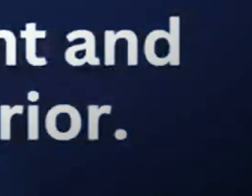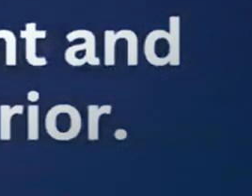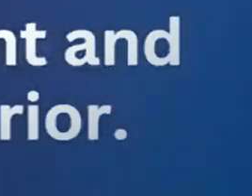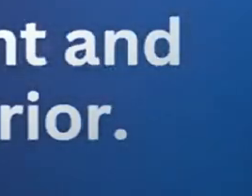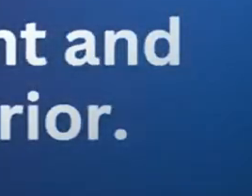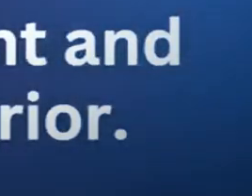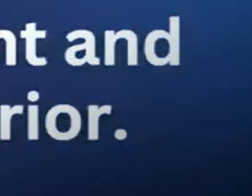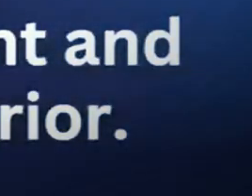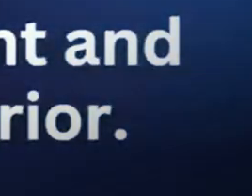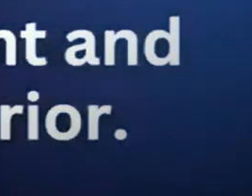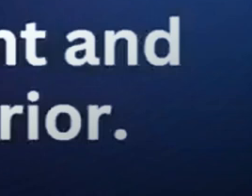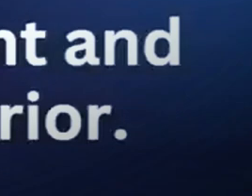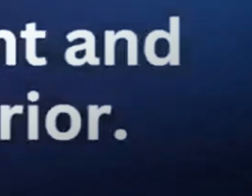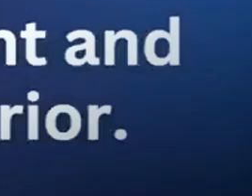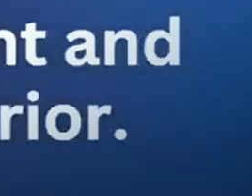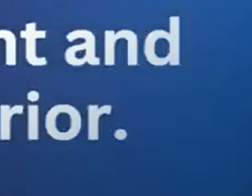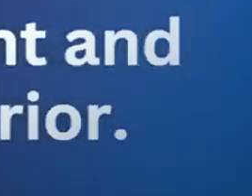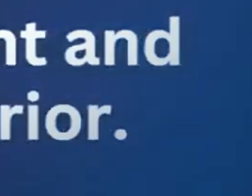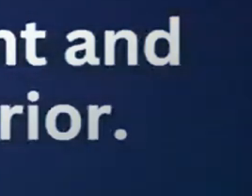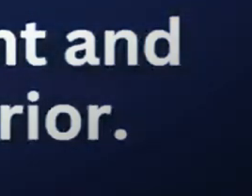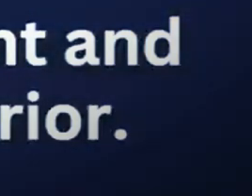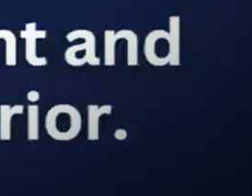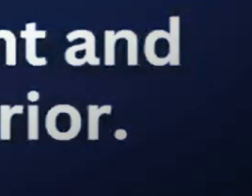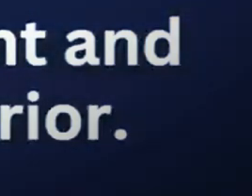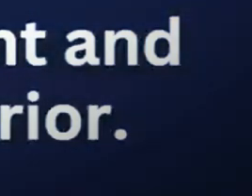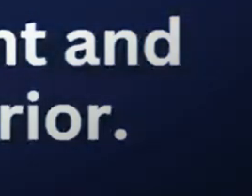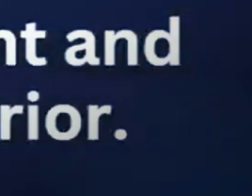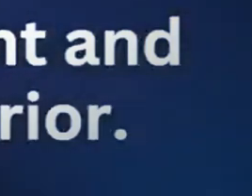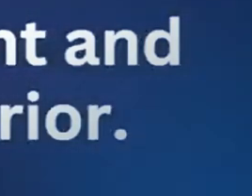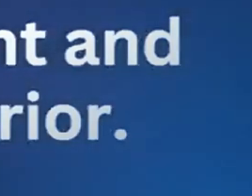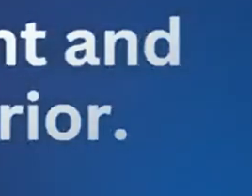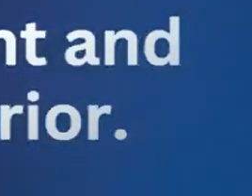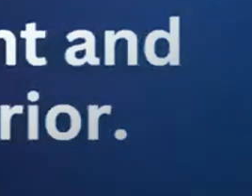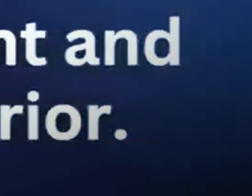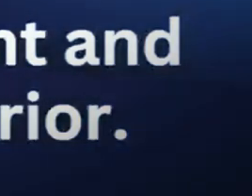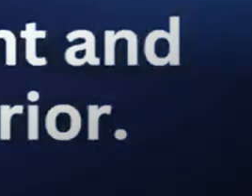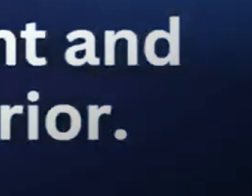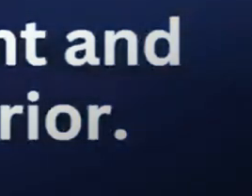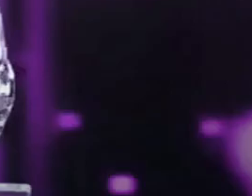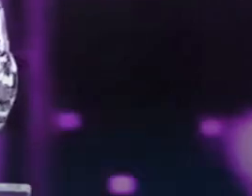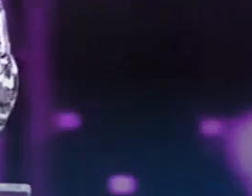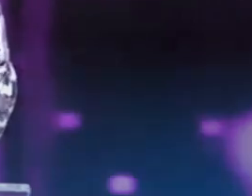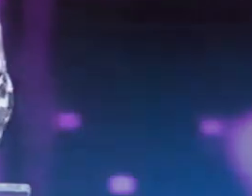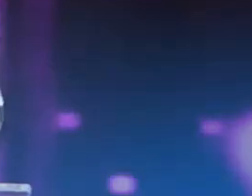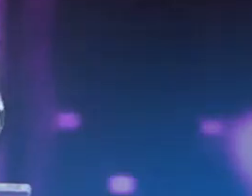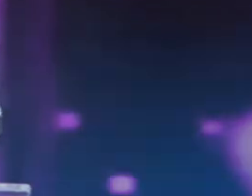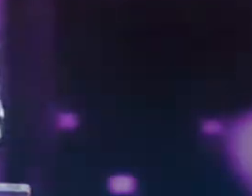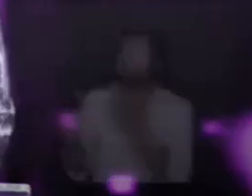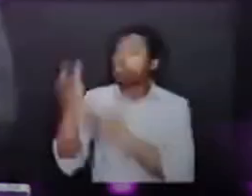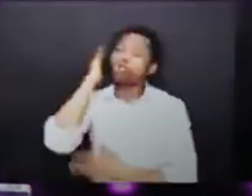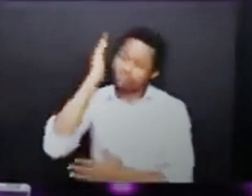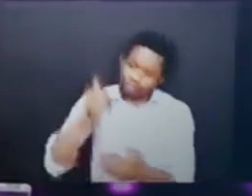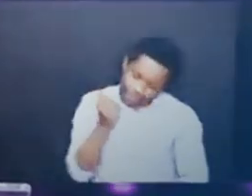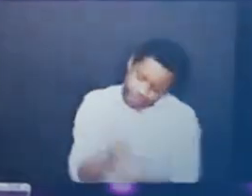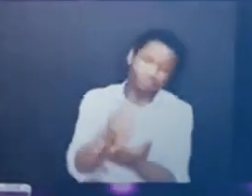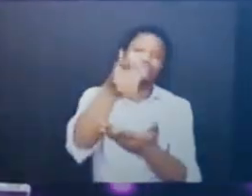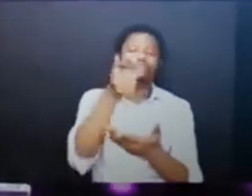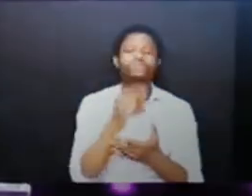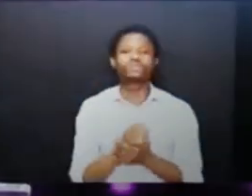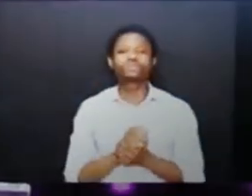Don't allow fear to cripple you. God is with you. He will help